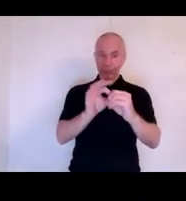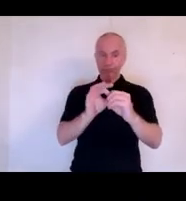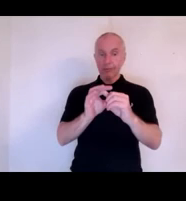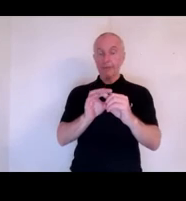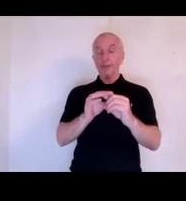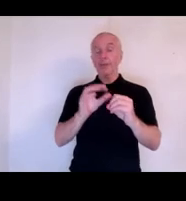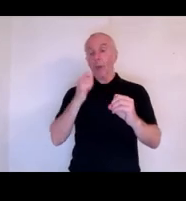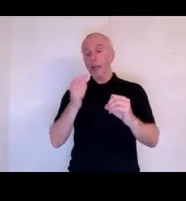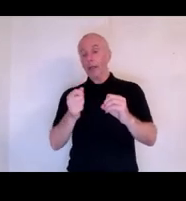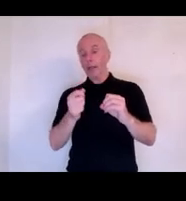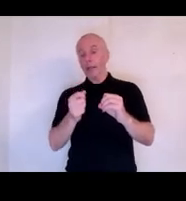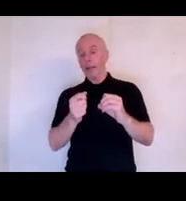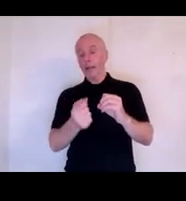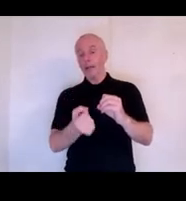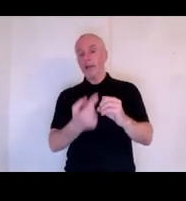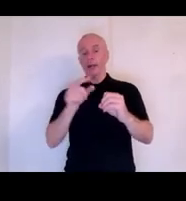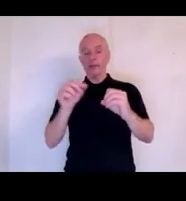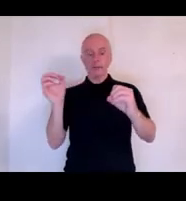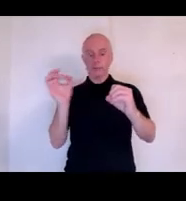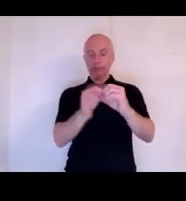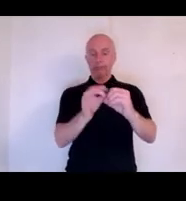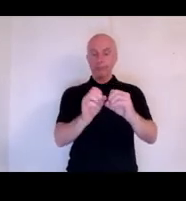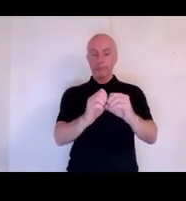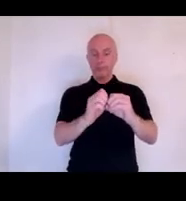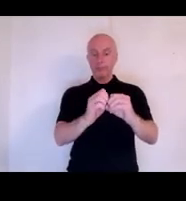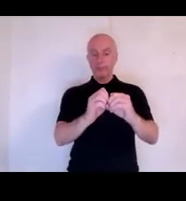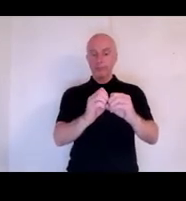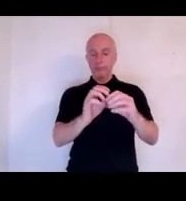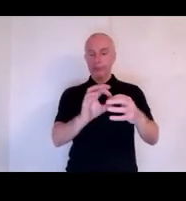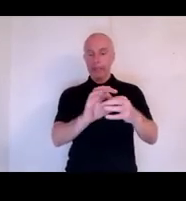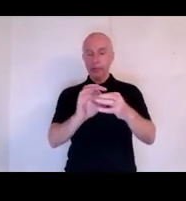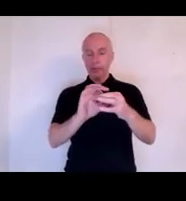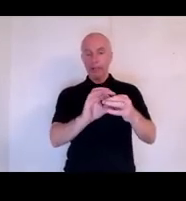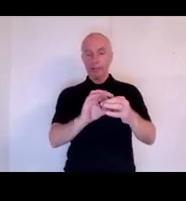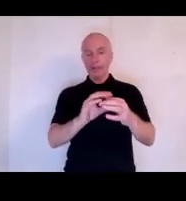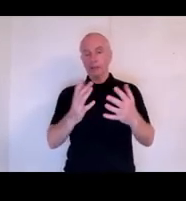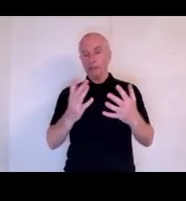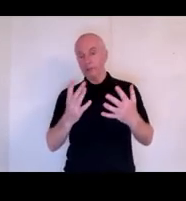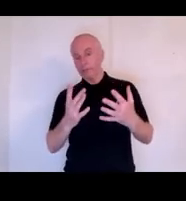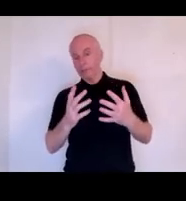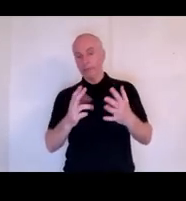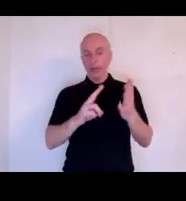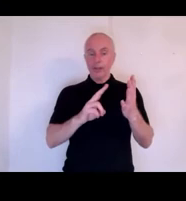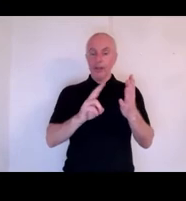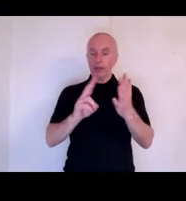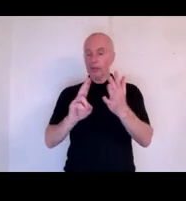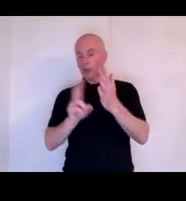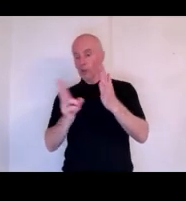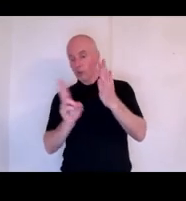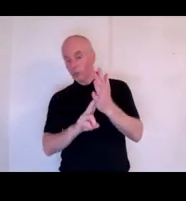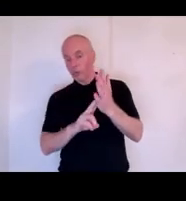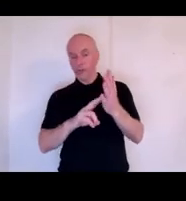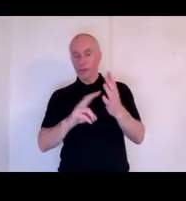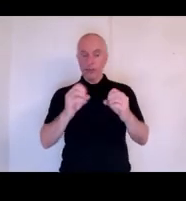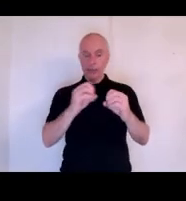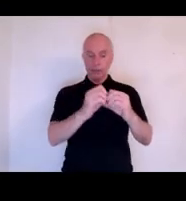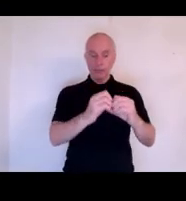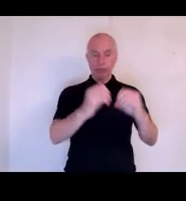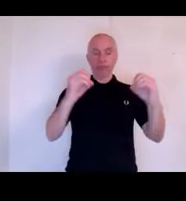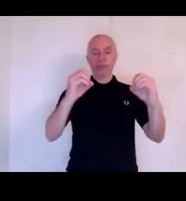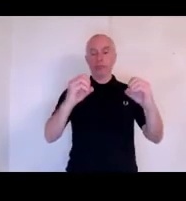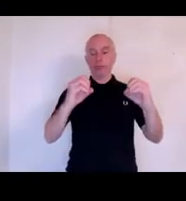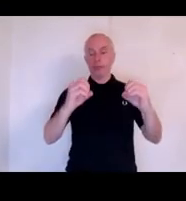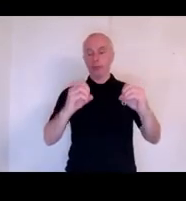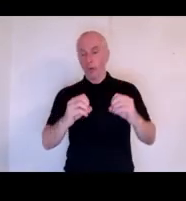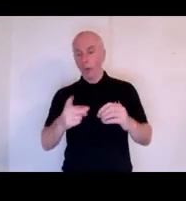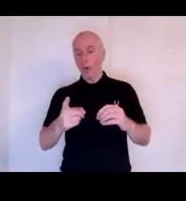sort of interaction. An interaction could be that the neutron causes the nucleus to fission, it could be that it causes it to